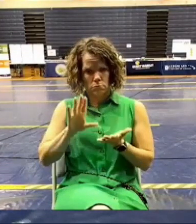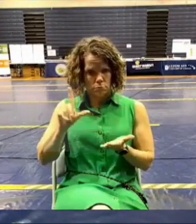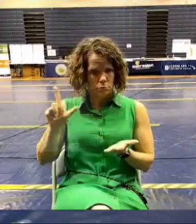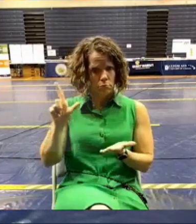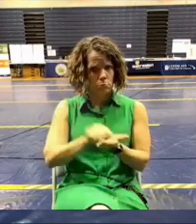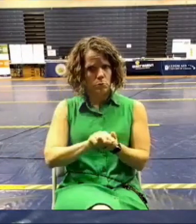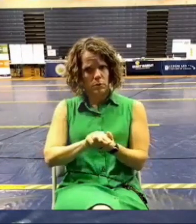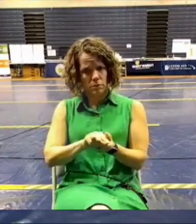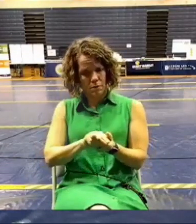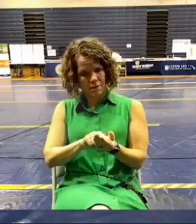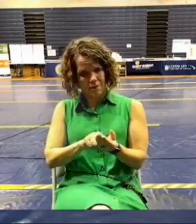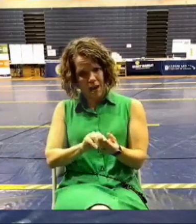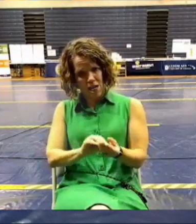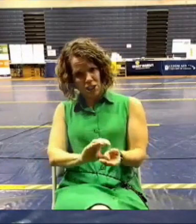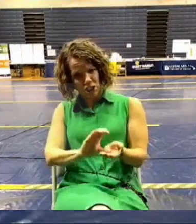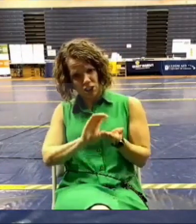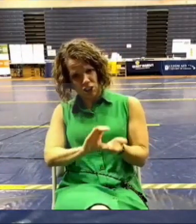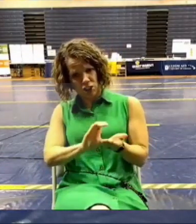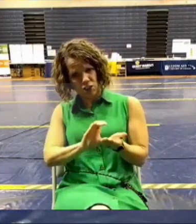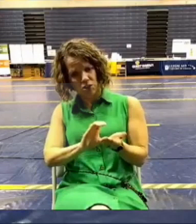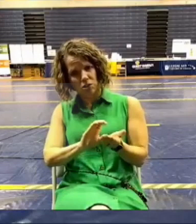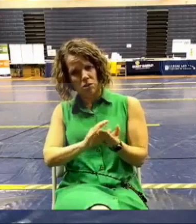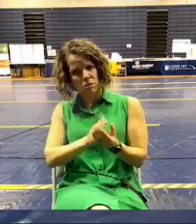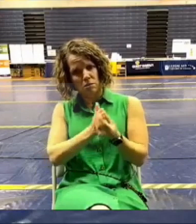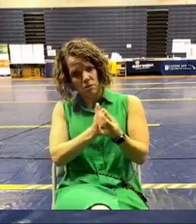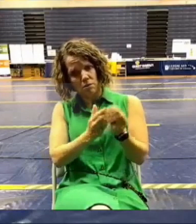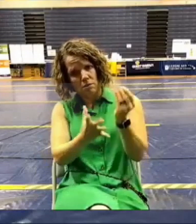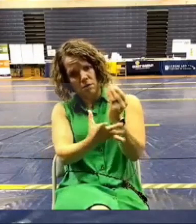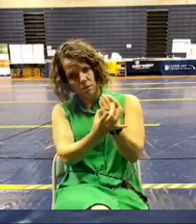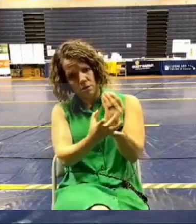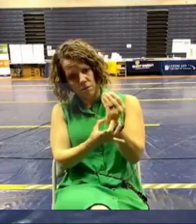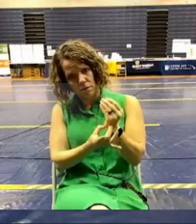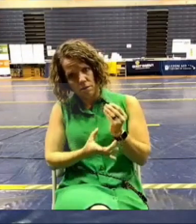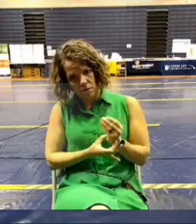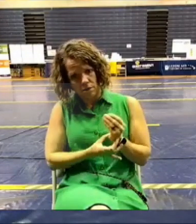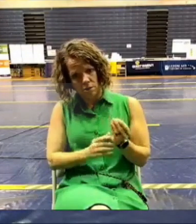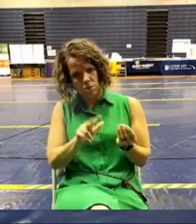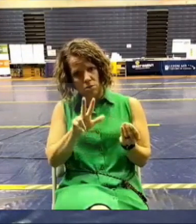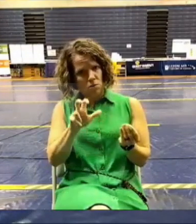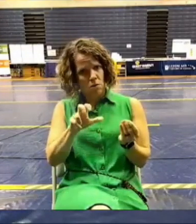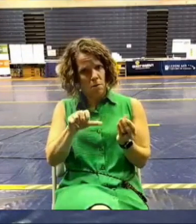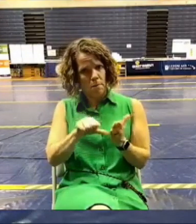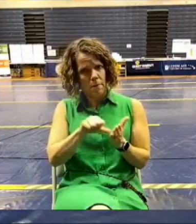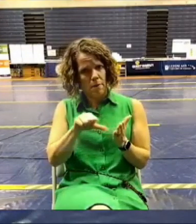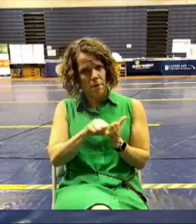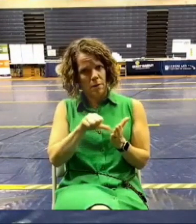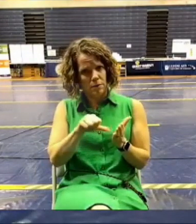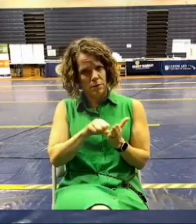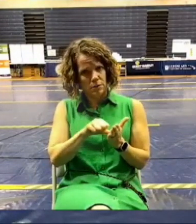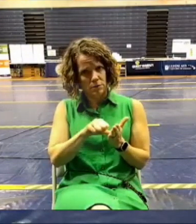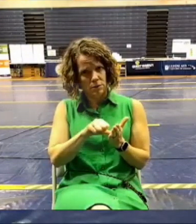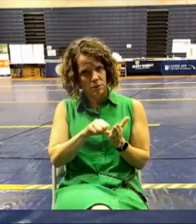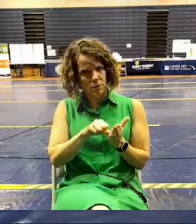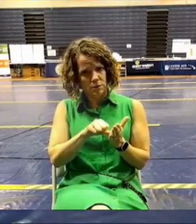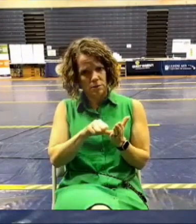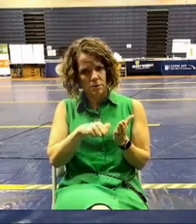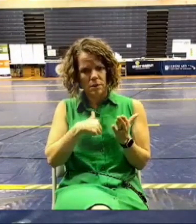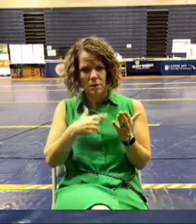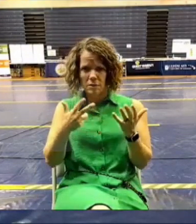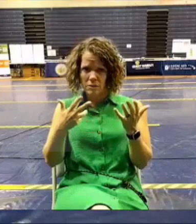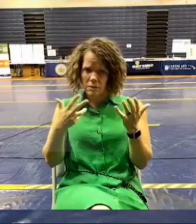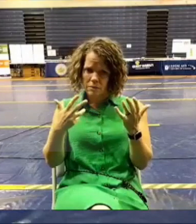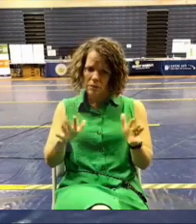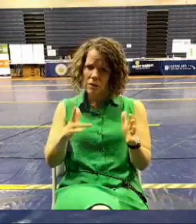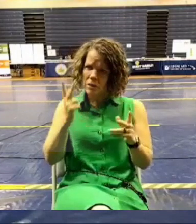it involves most of the terrorist attacks around the world, including fires, one of them being Lahaina. I had